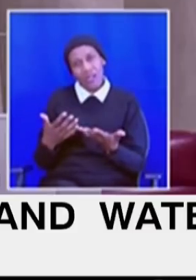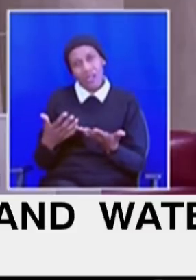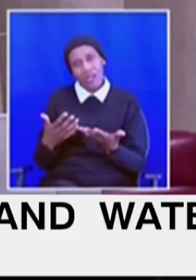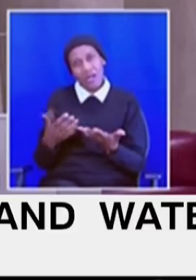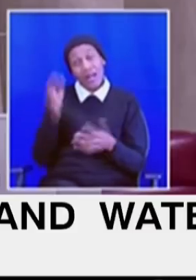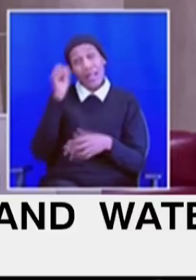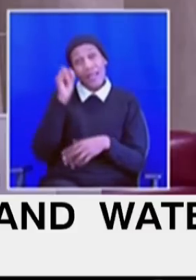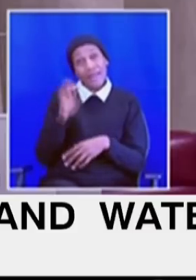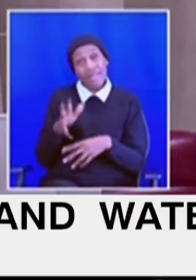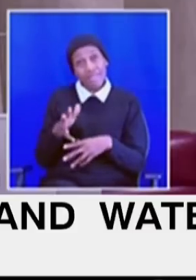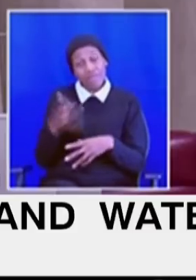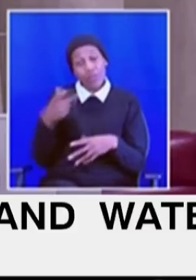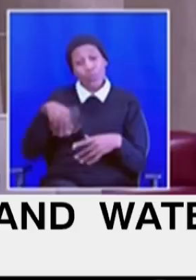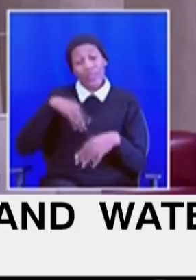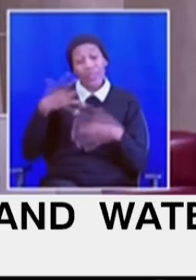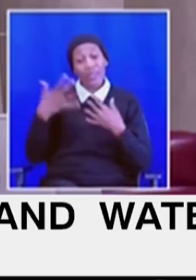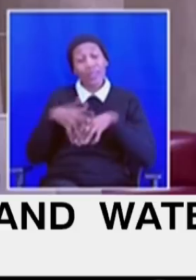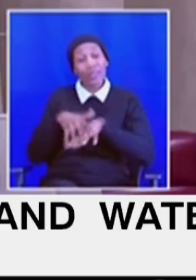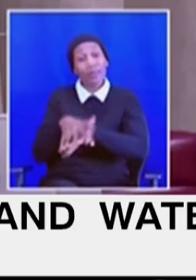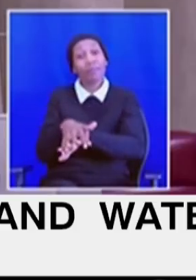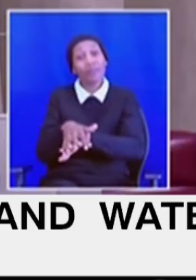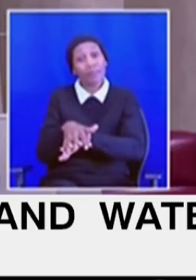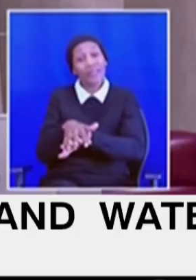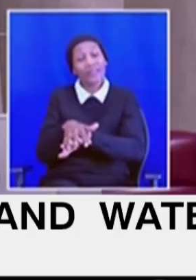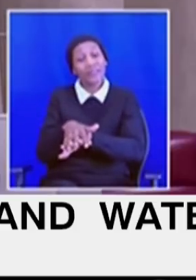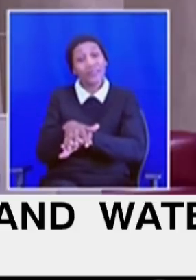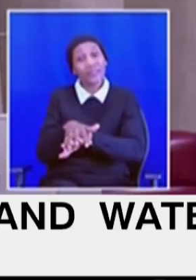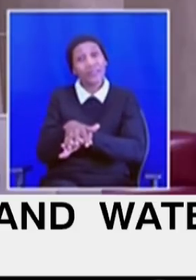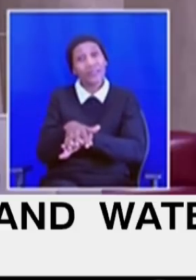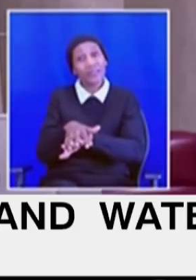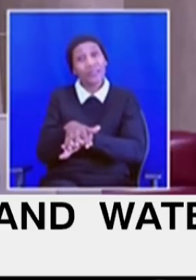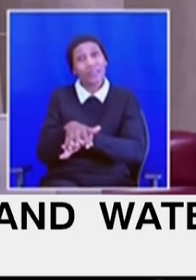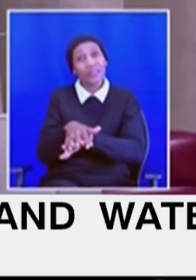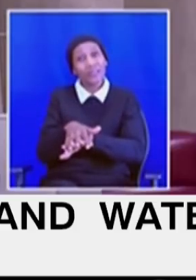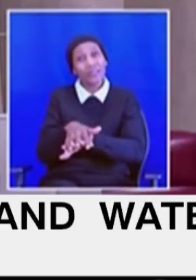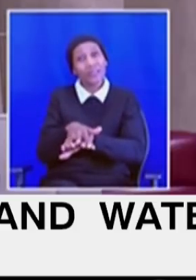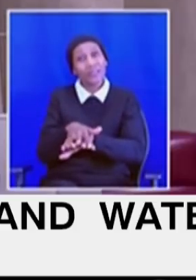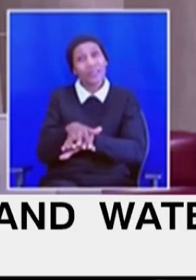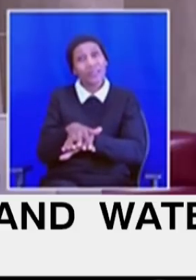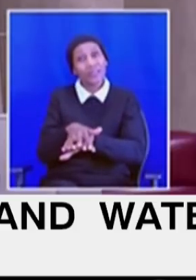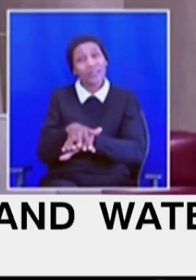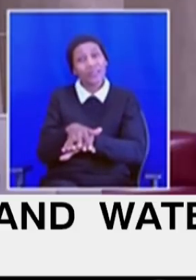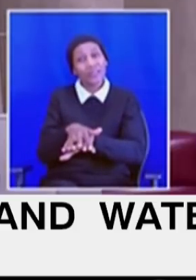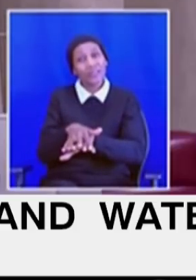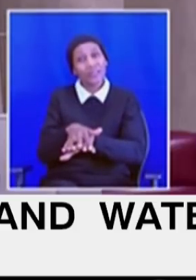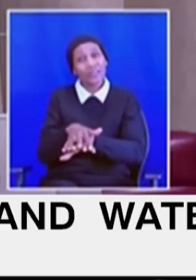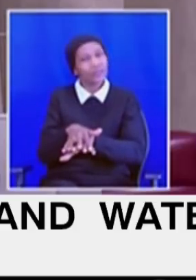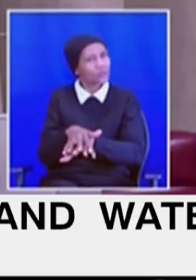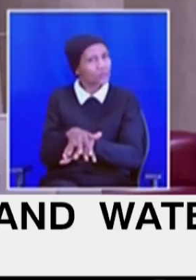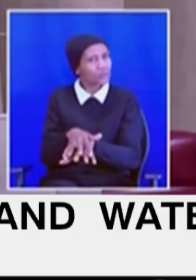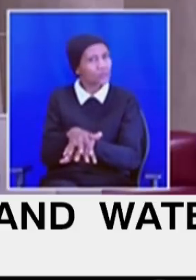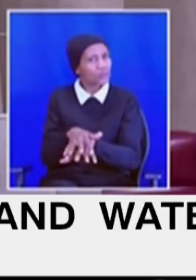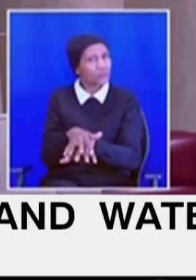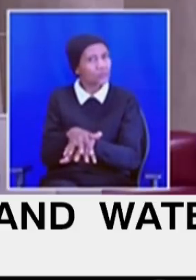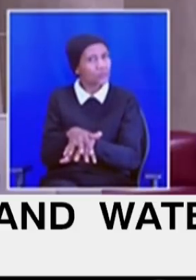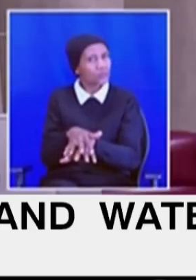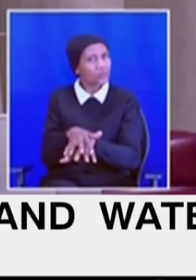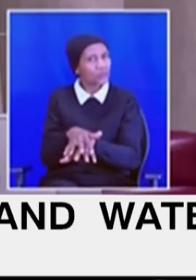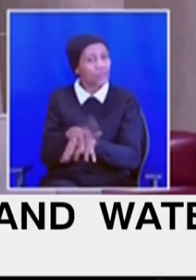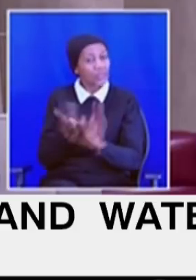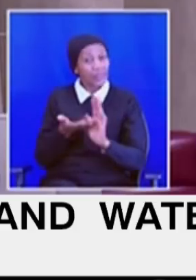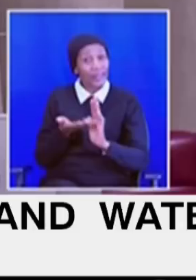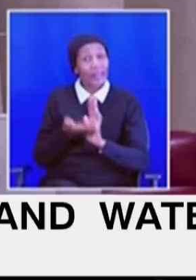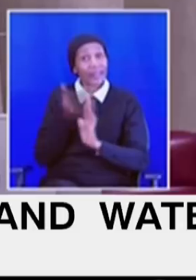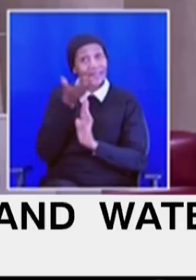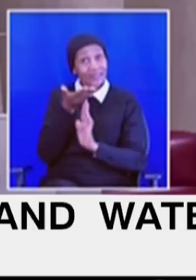is the implementation of the recent tariff increase approved by the regulator. Without these